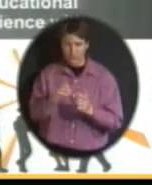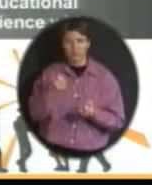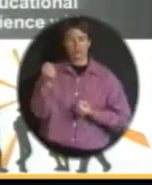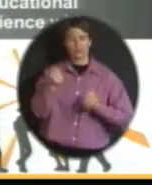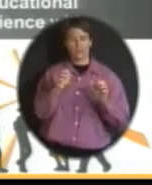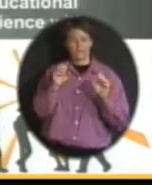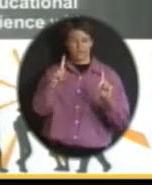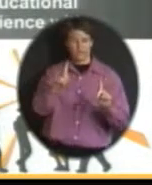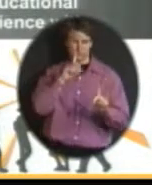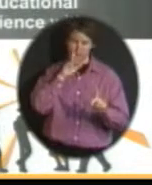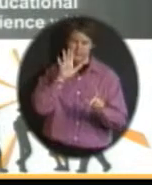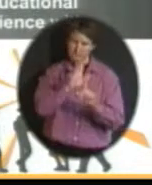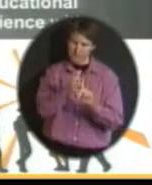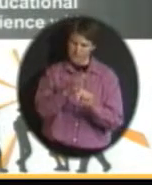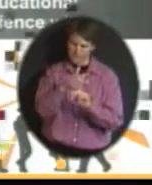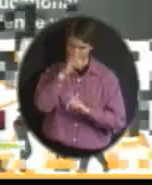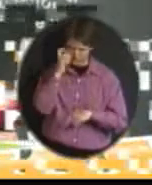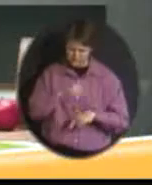in the summer.